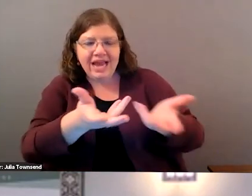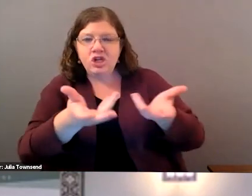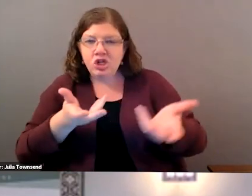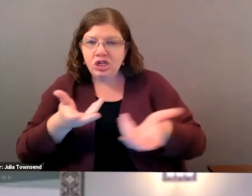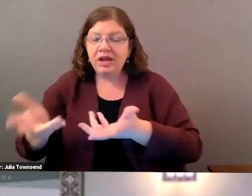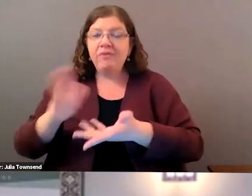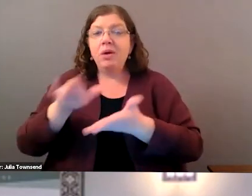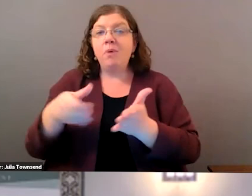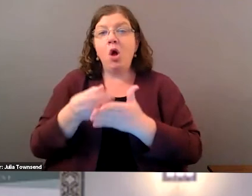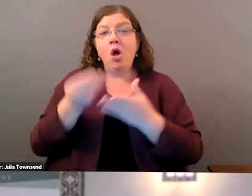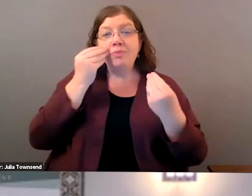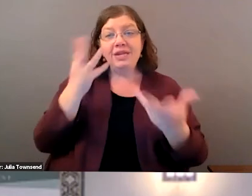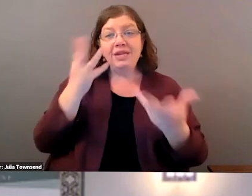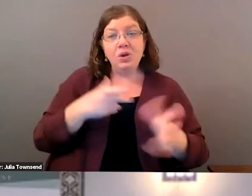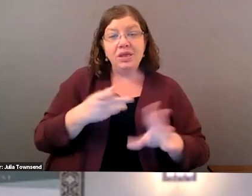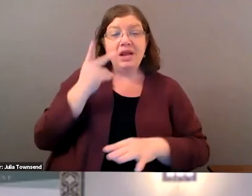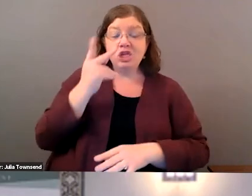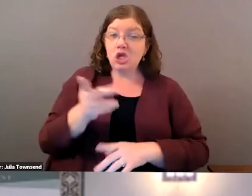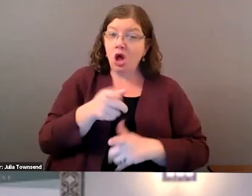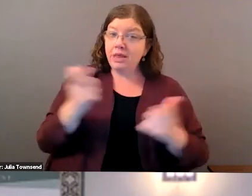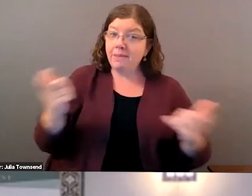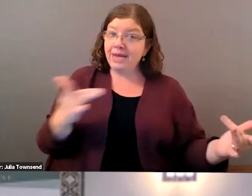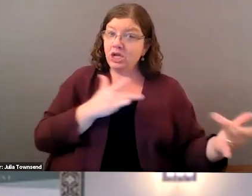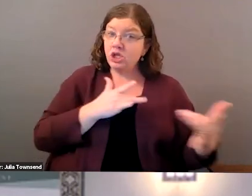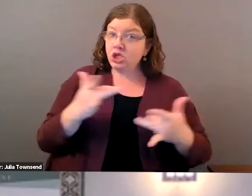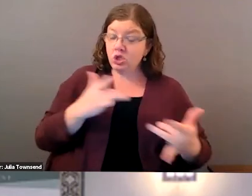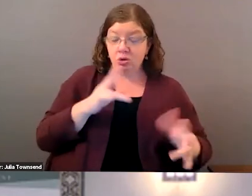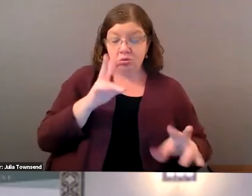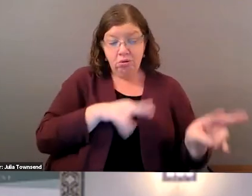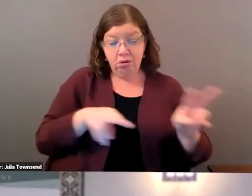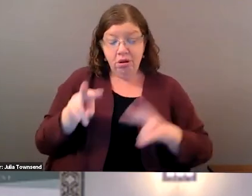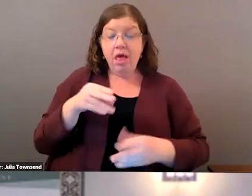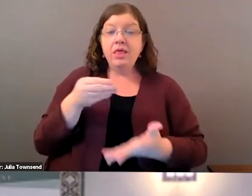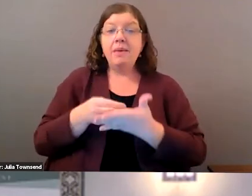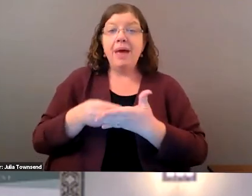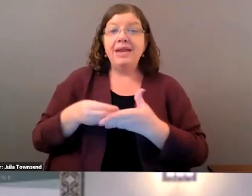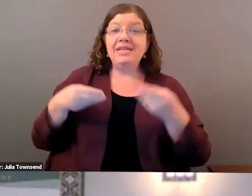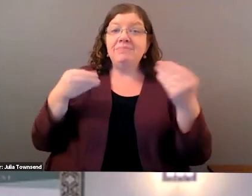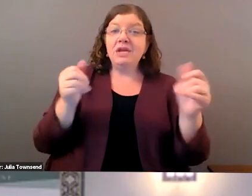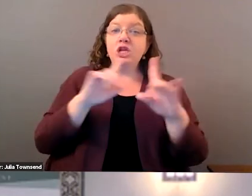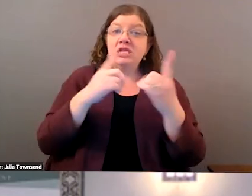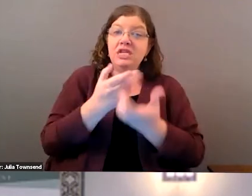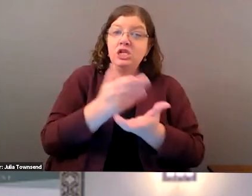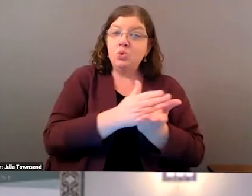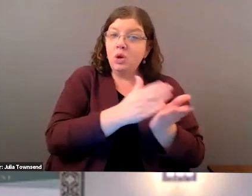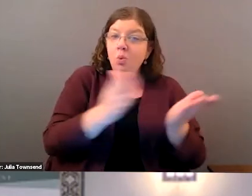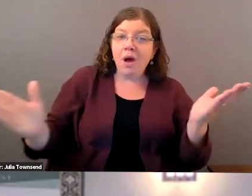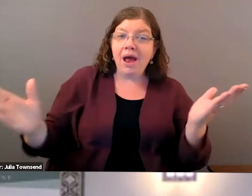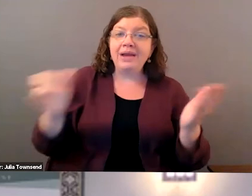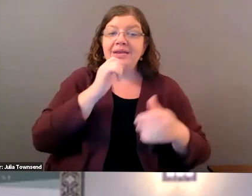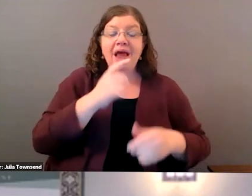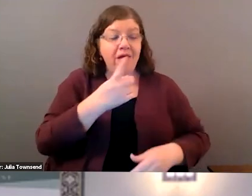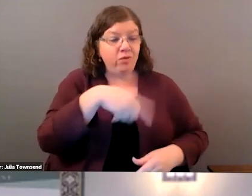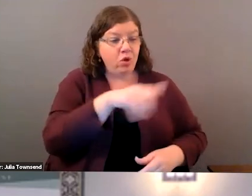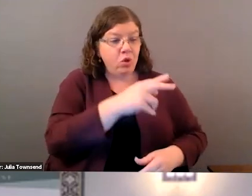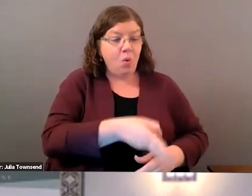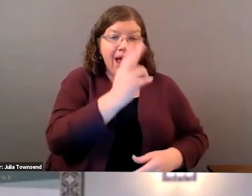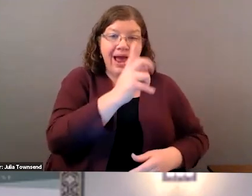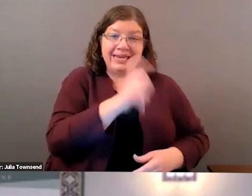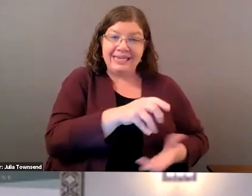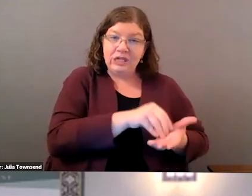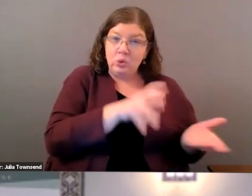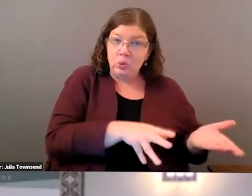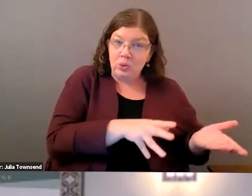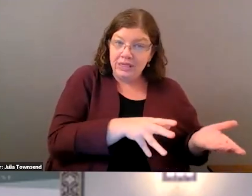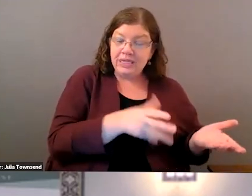material that I saw, here's the big concern, is that the money's being spent district-wide and not to the high-need students. And nobody's